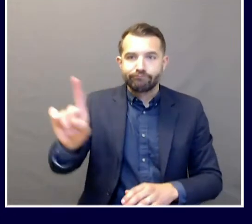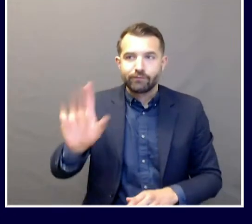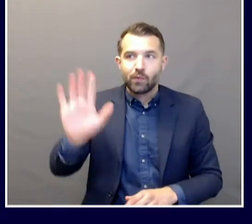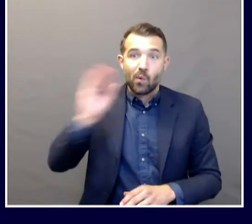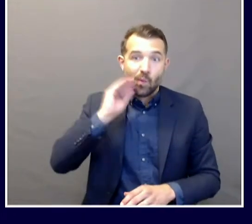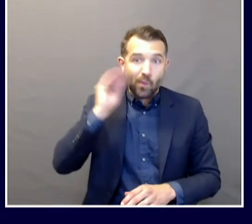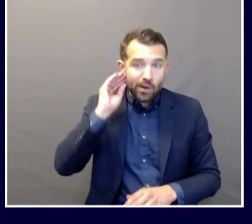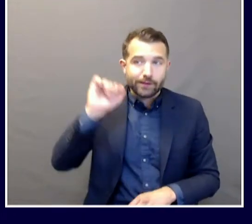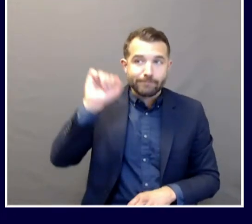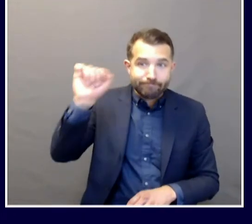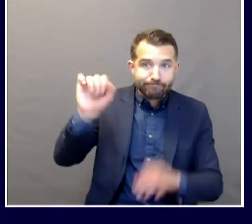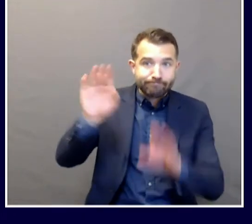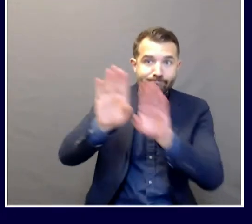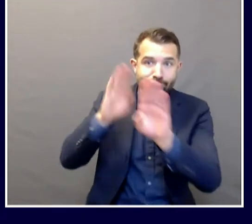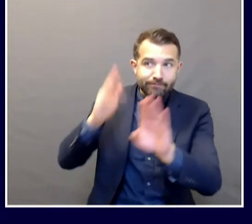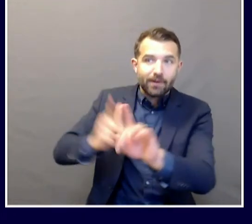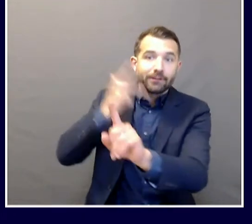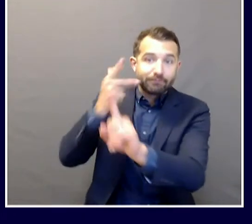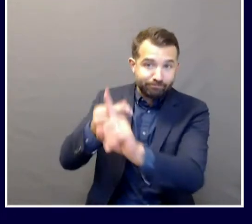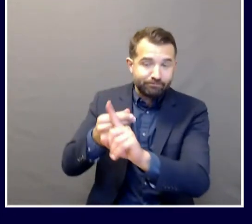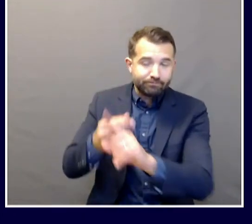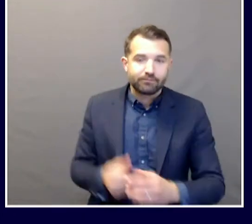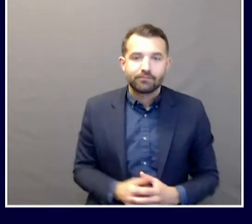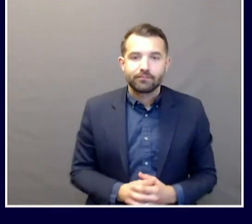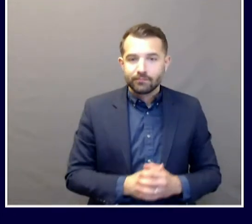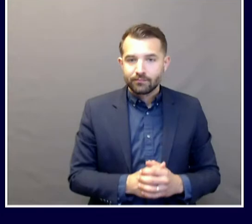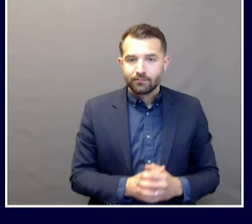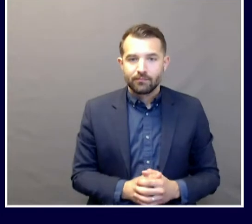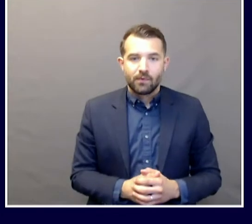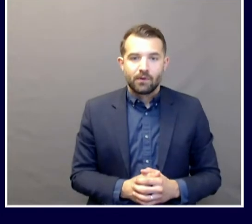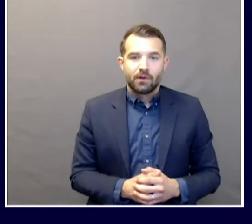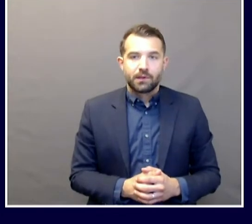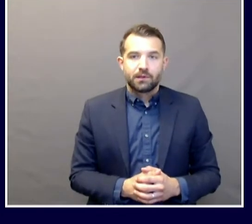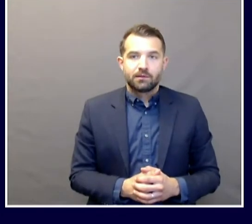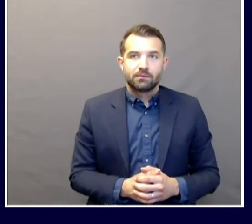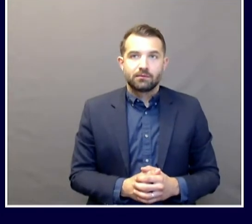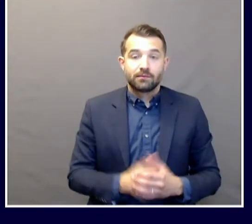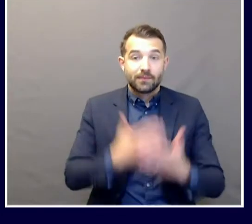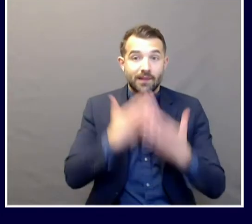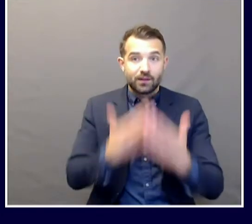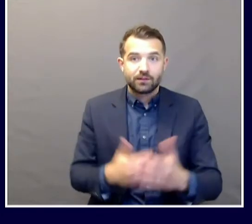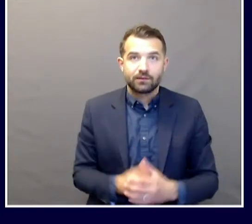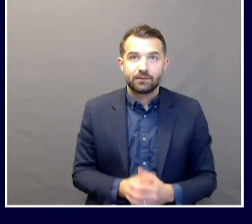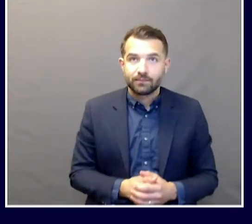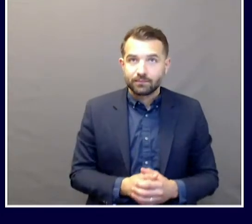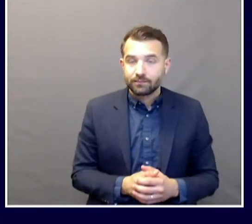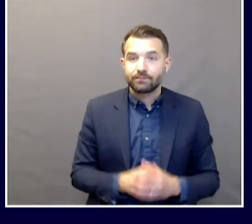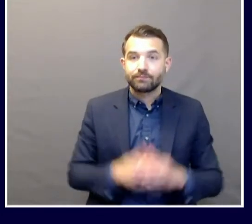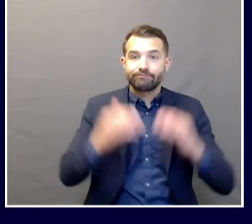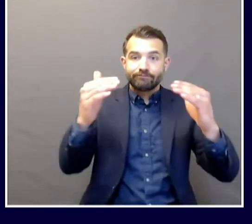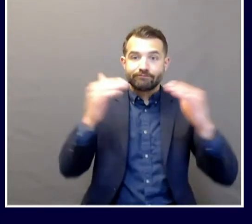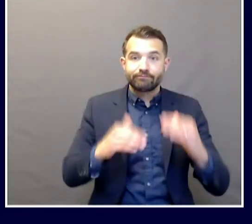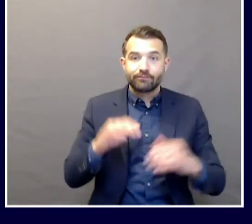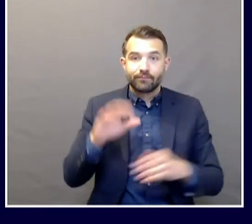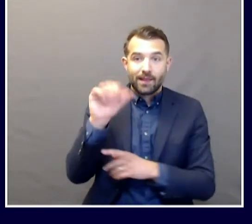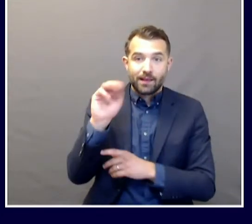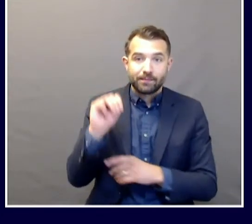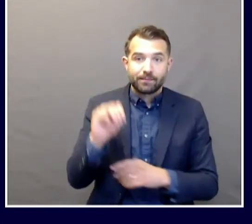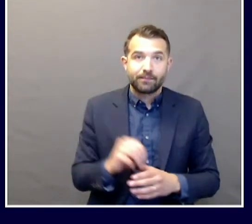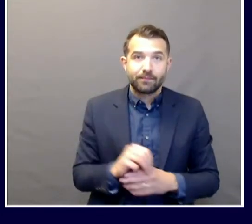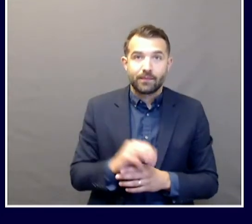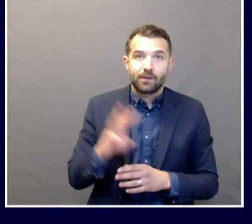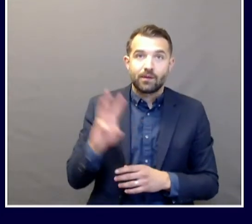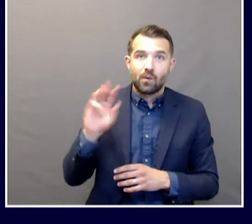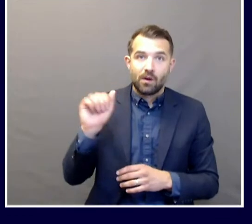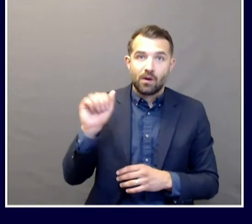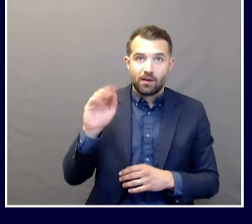house. Thank you. Let me go to Cam Smith at WAGM next. Hi, Dr.